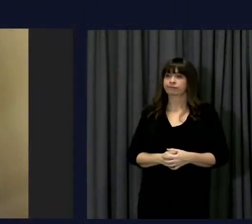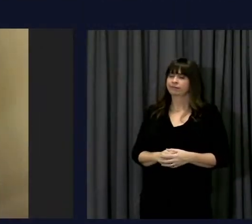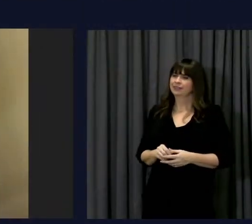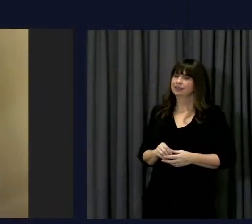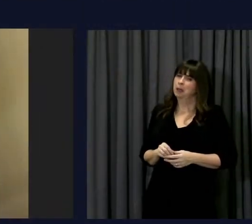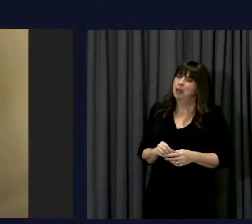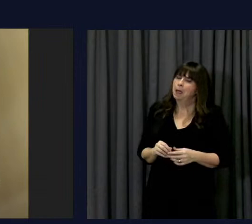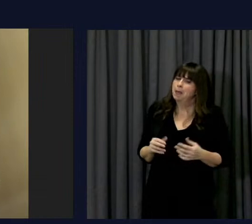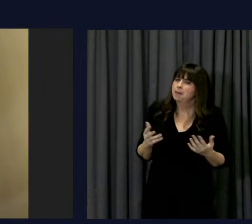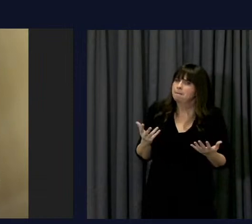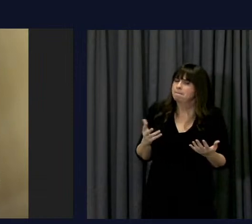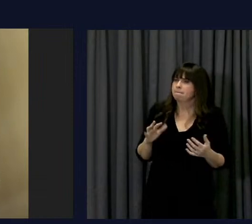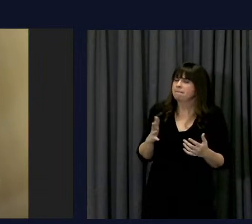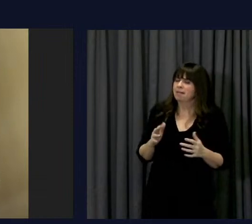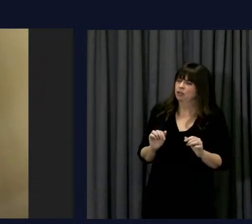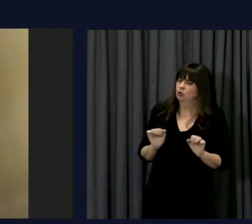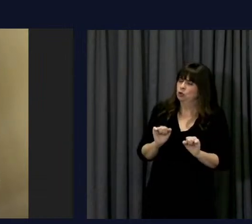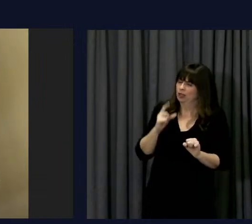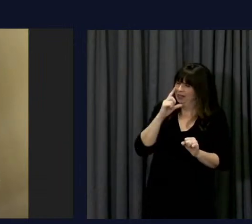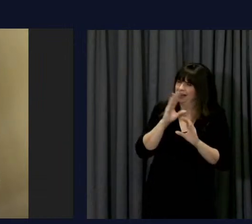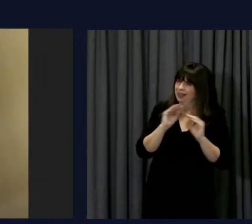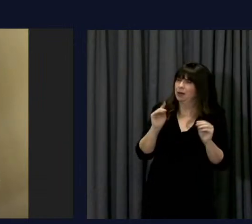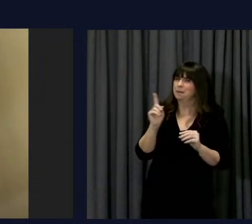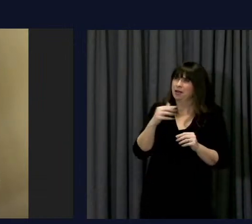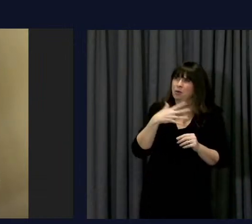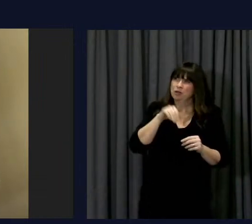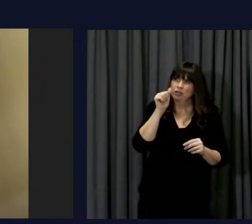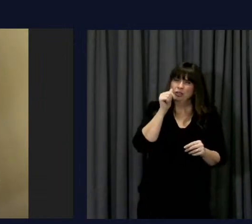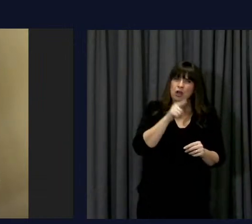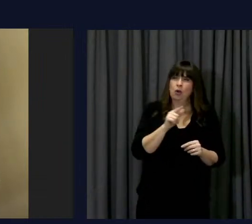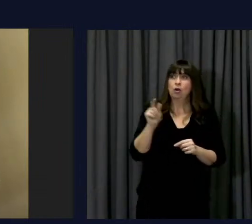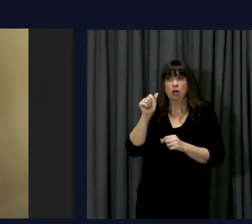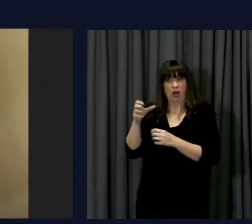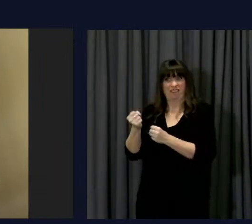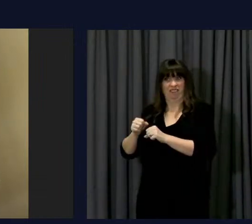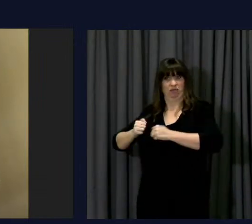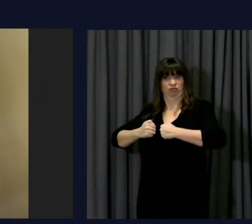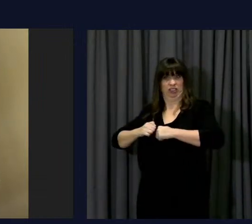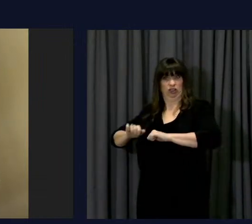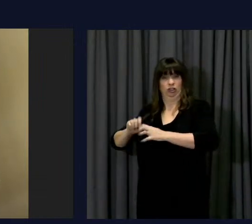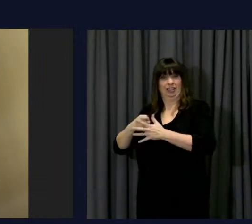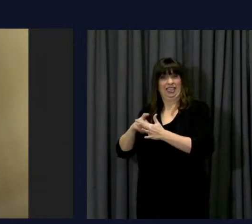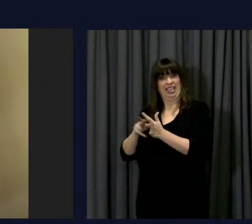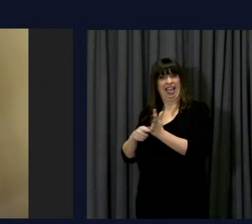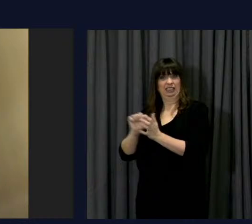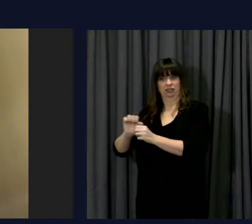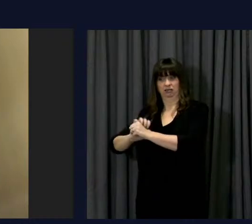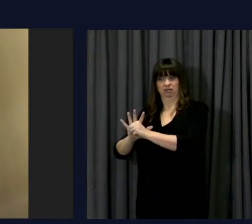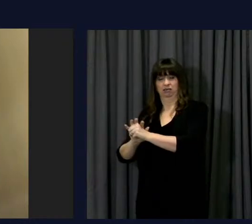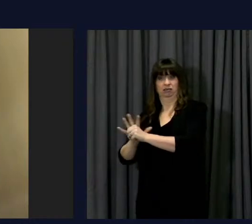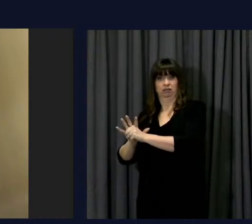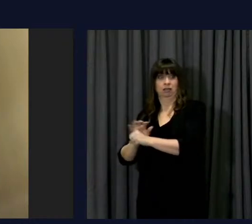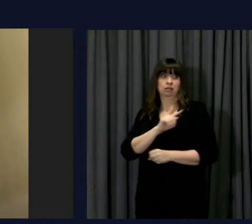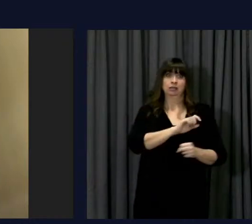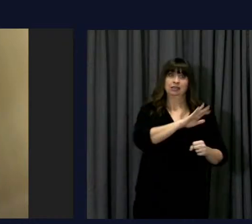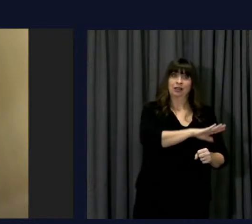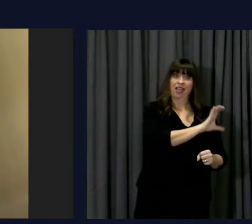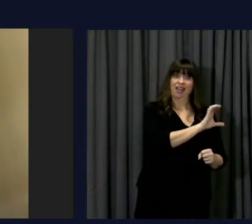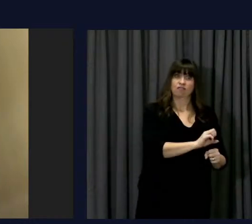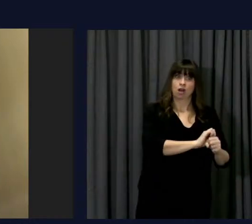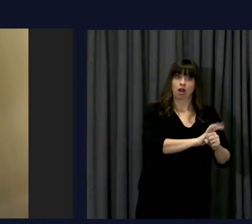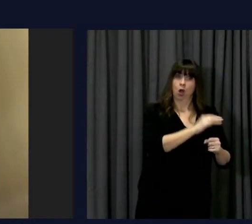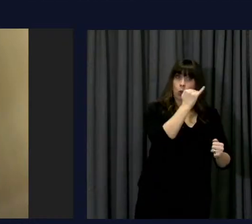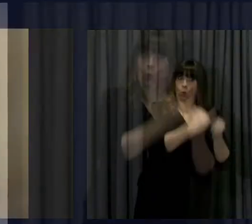tell, but compared to the Kent variant, is there currently any evidence the South African variant is more infectious or causes more